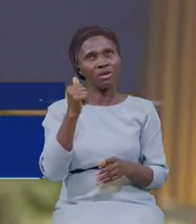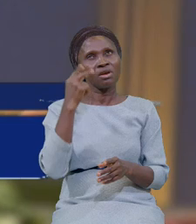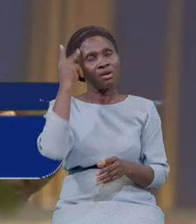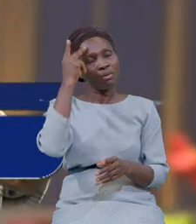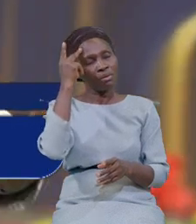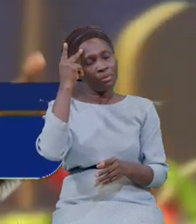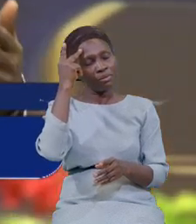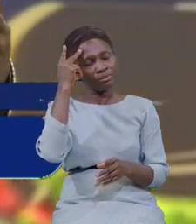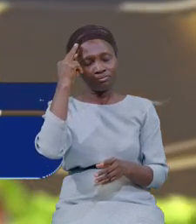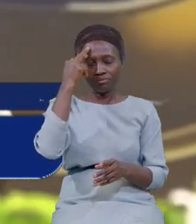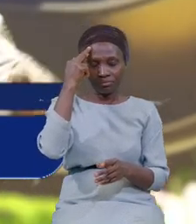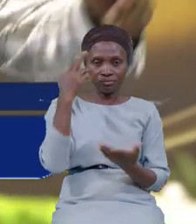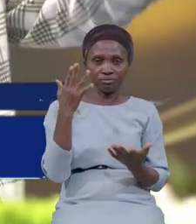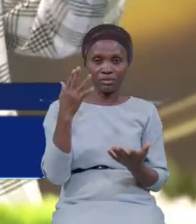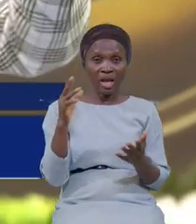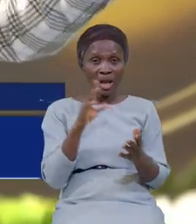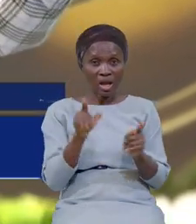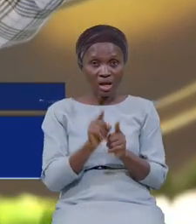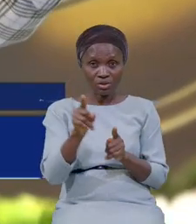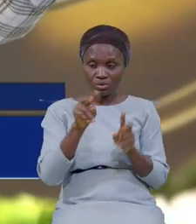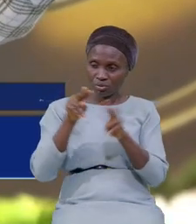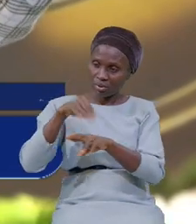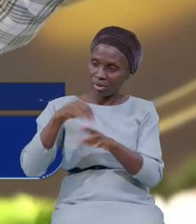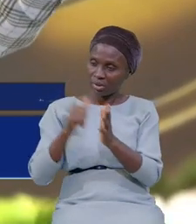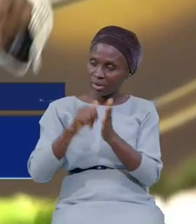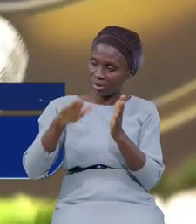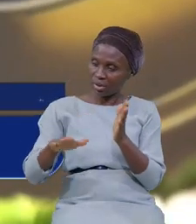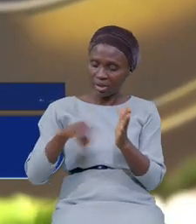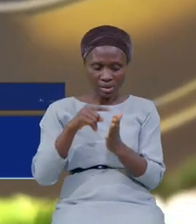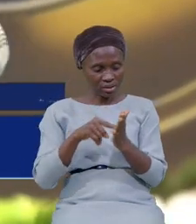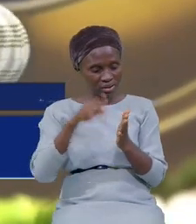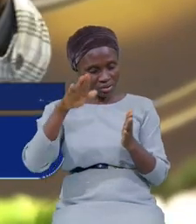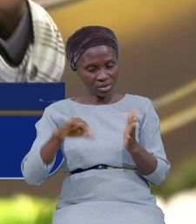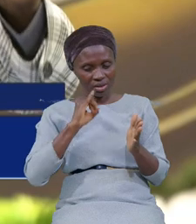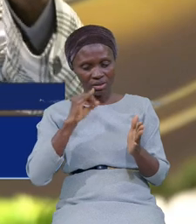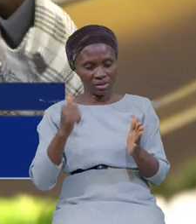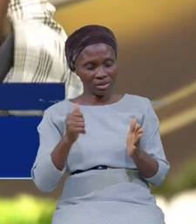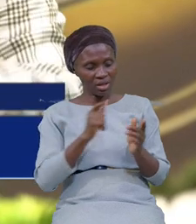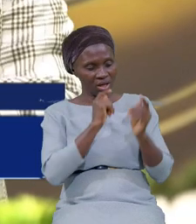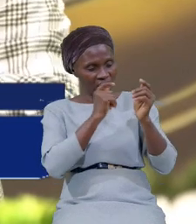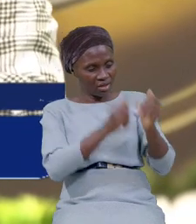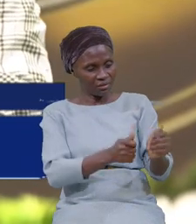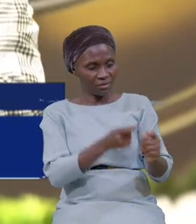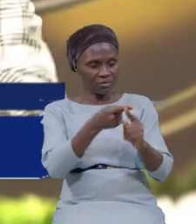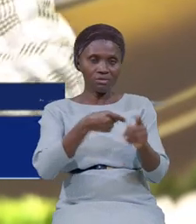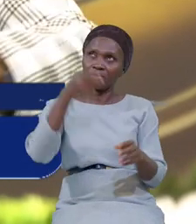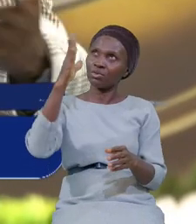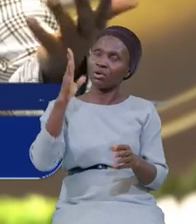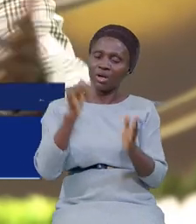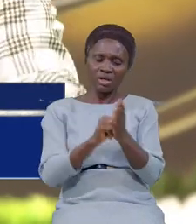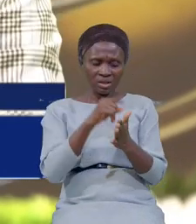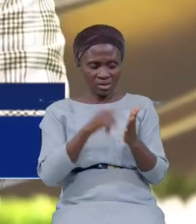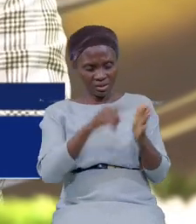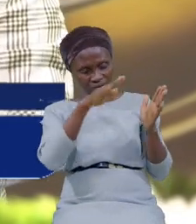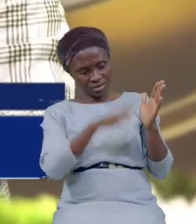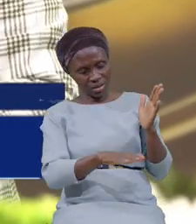always seeing him. A gift from God, yes. First, a gift to you, the mother. A